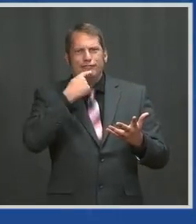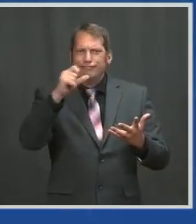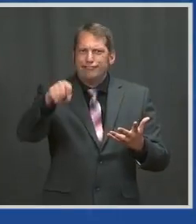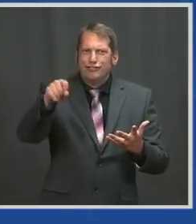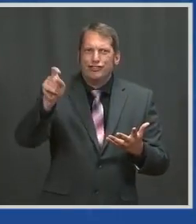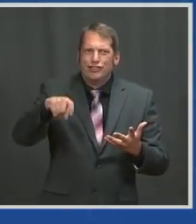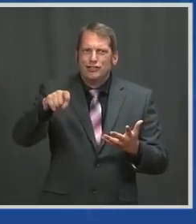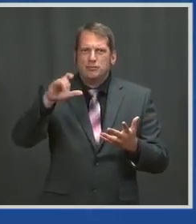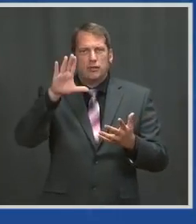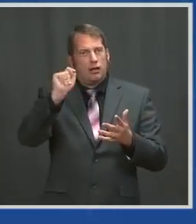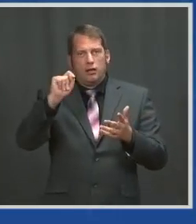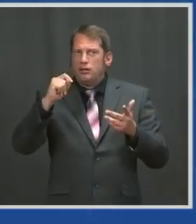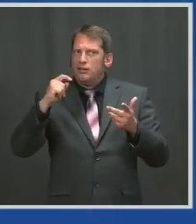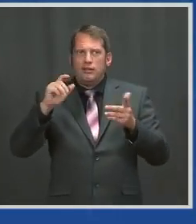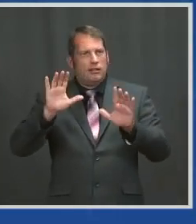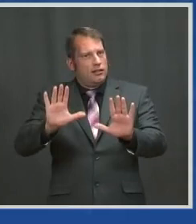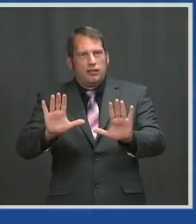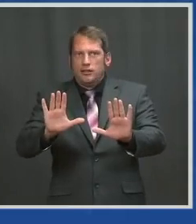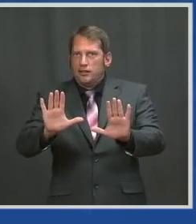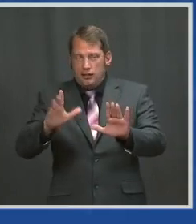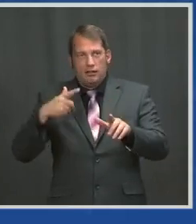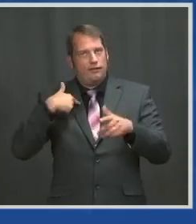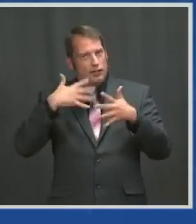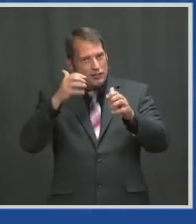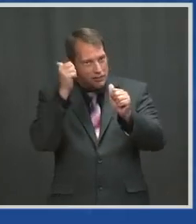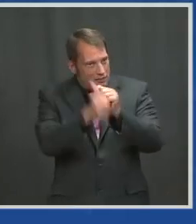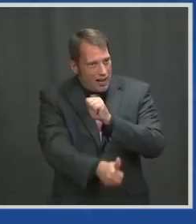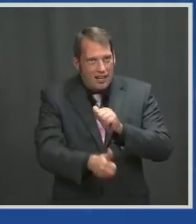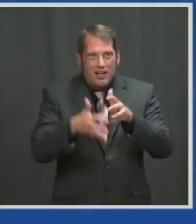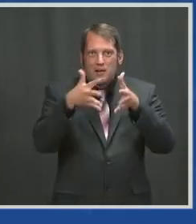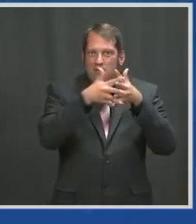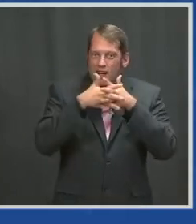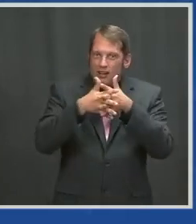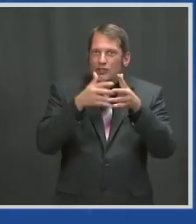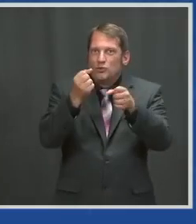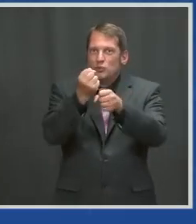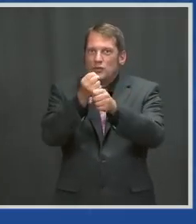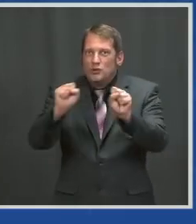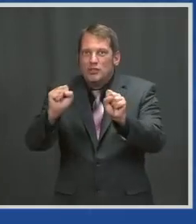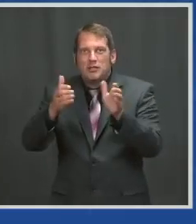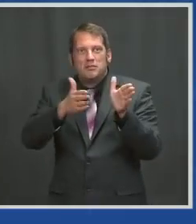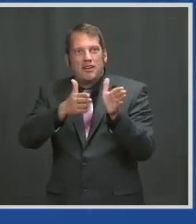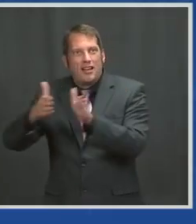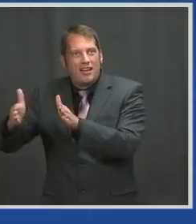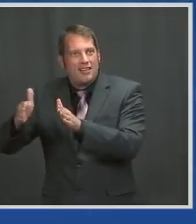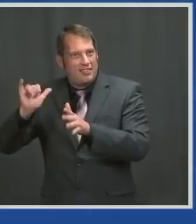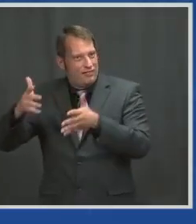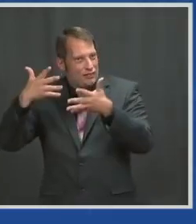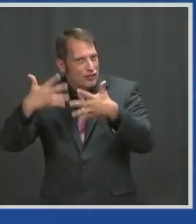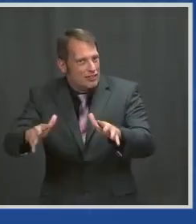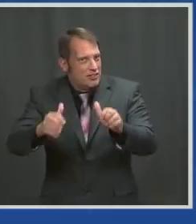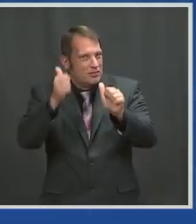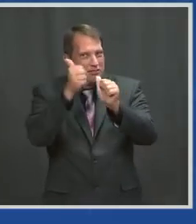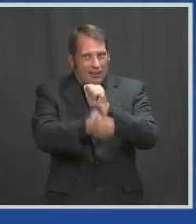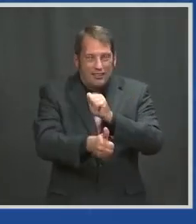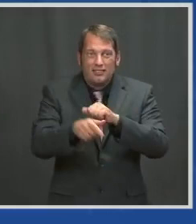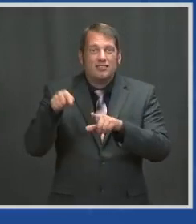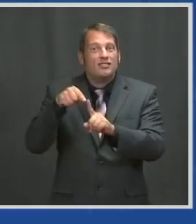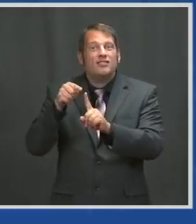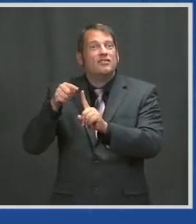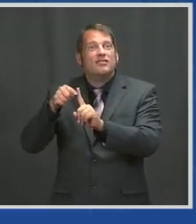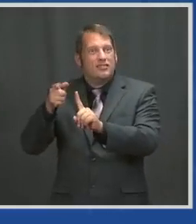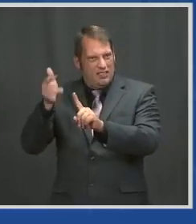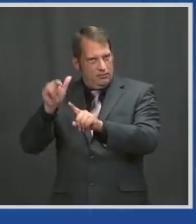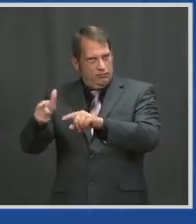Rescue Plan, I want to remind everybody, it was designed to help us over the course of a year, not 60 days,